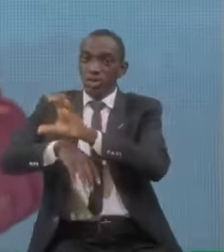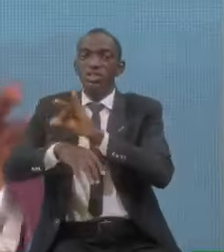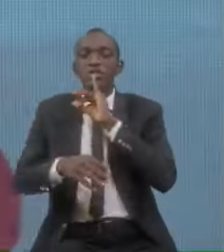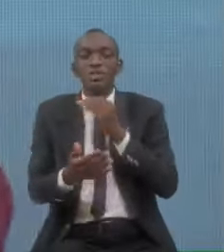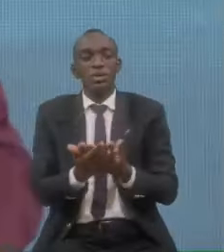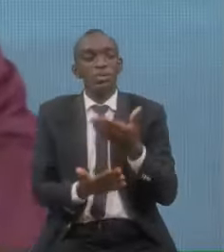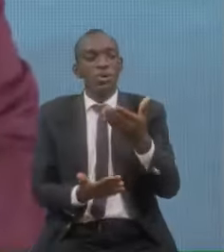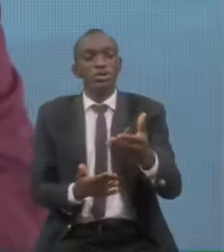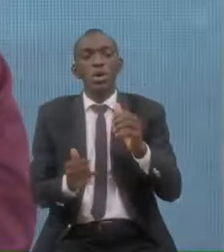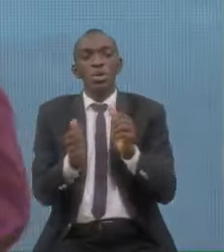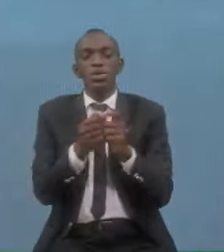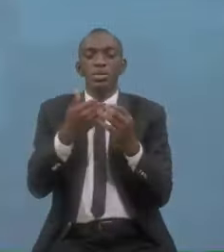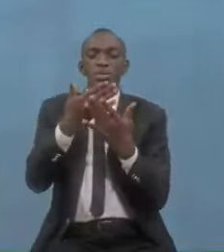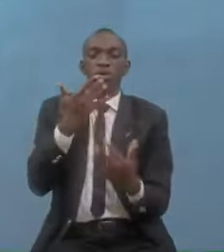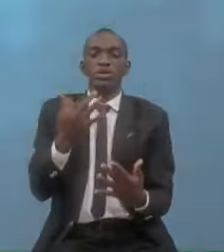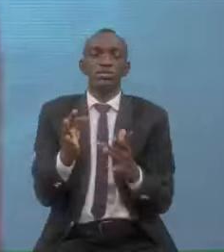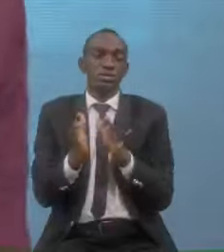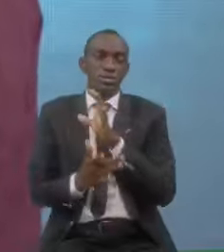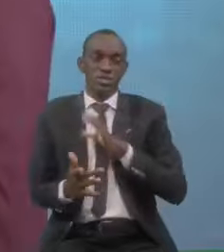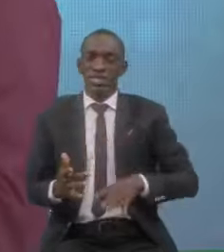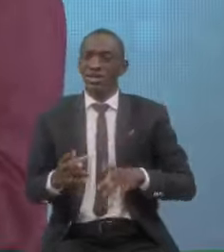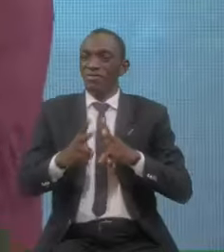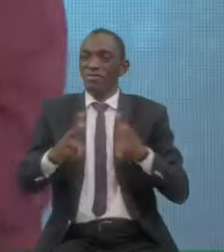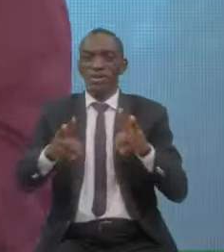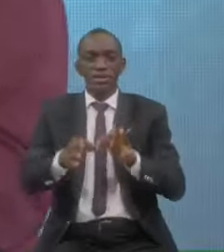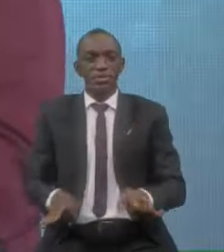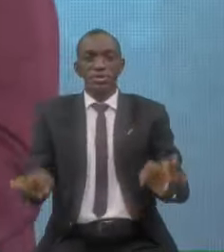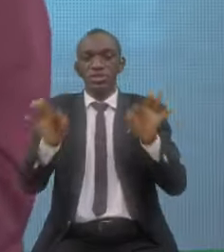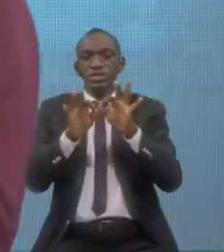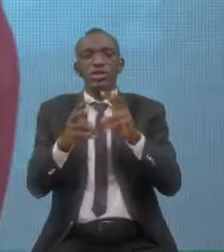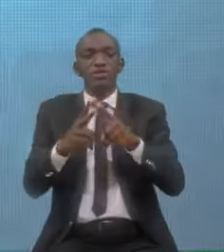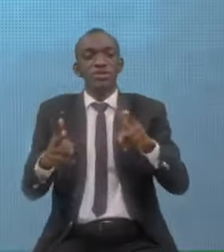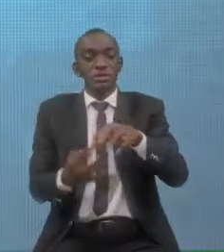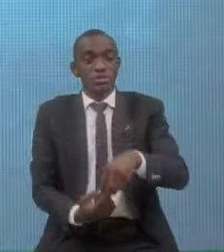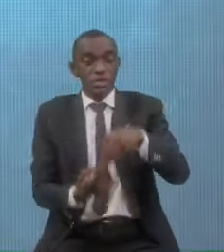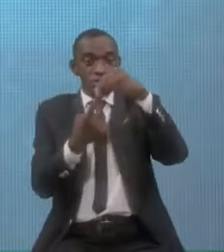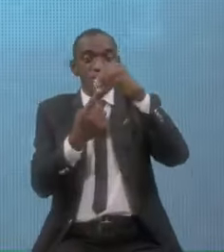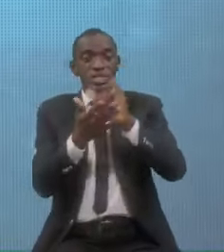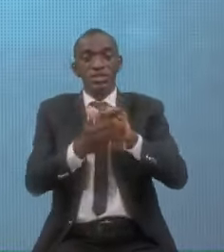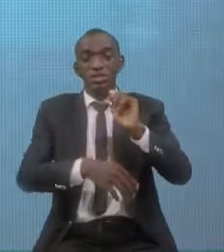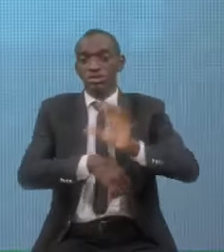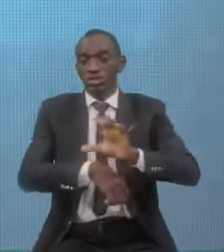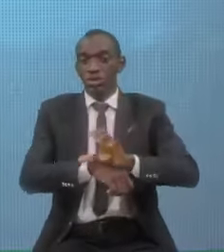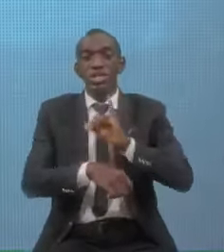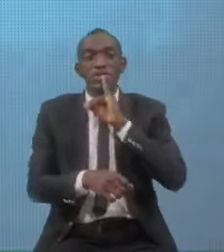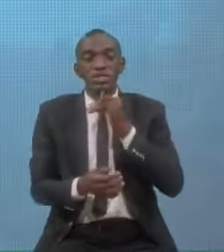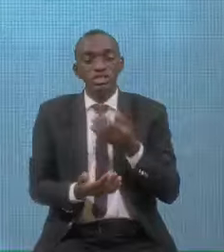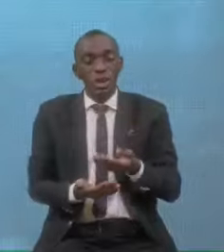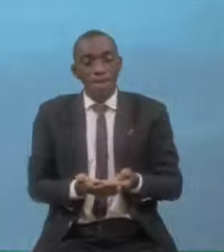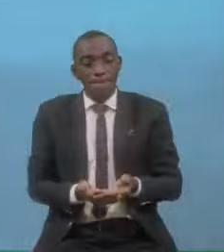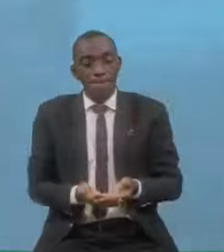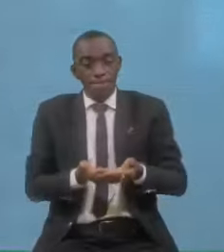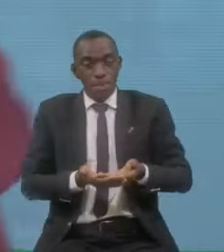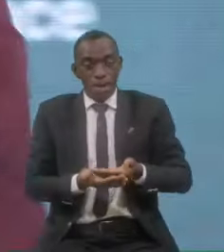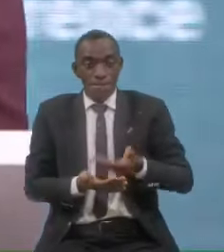so peculiar, that the church is purchased by the blood of his own